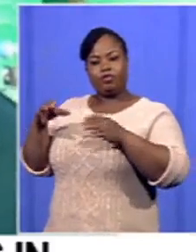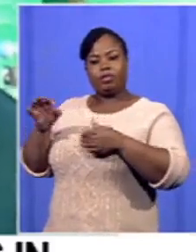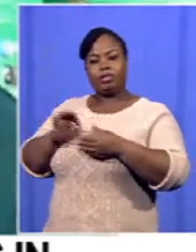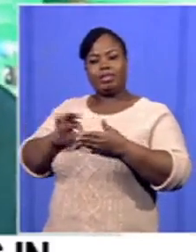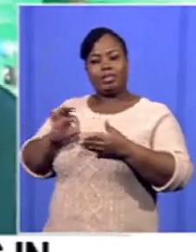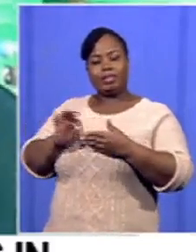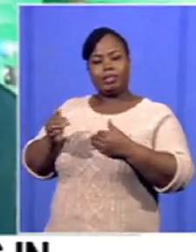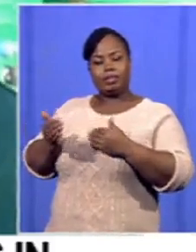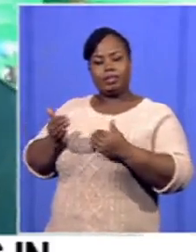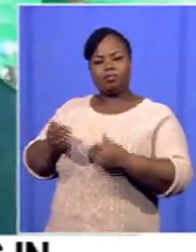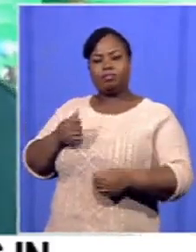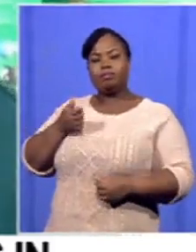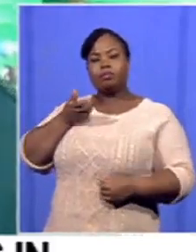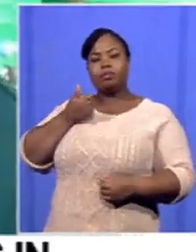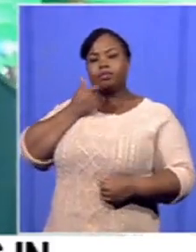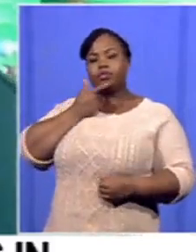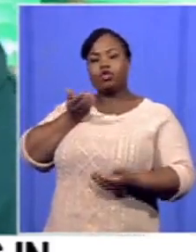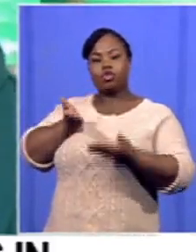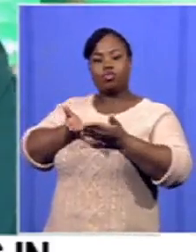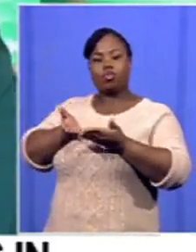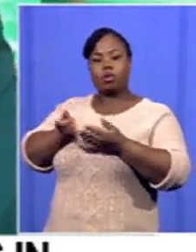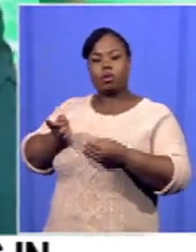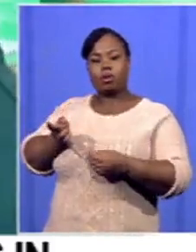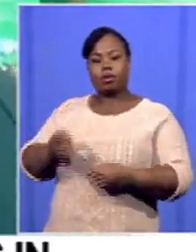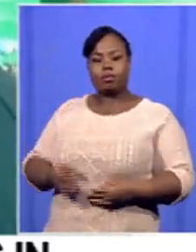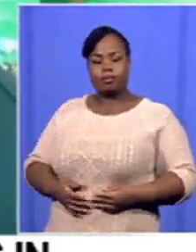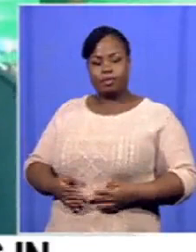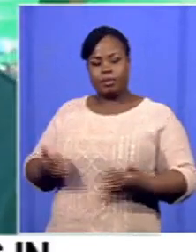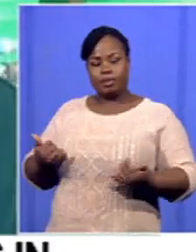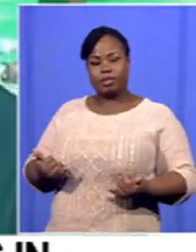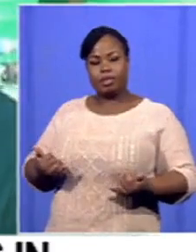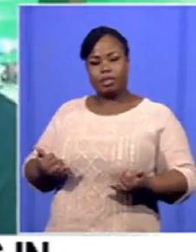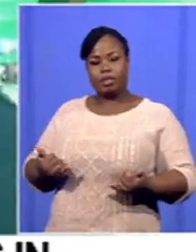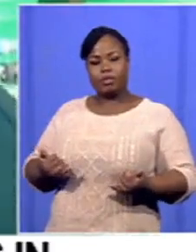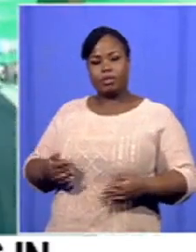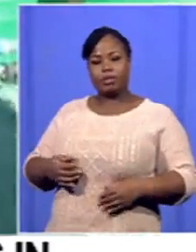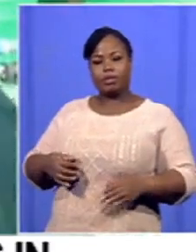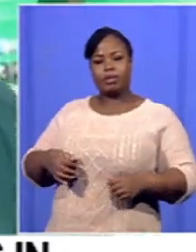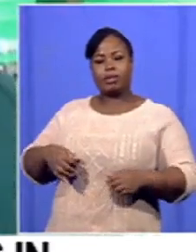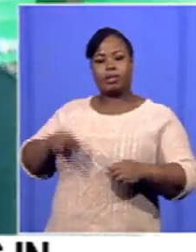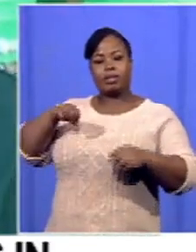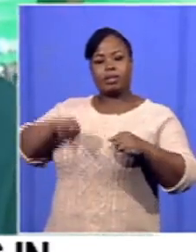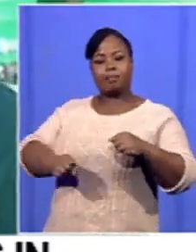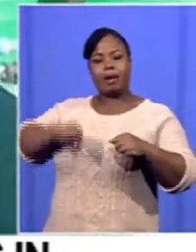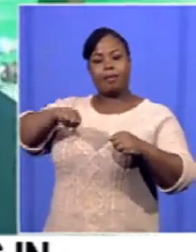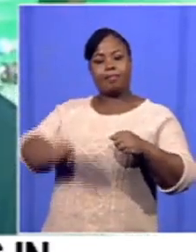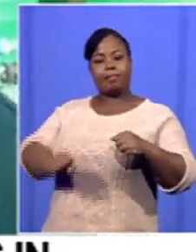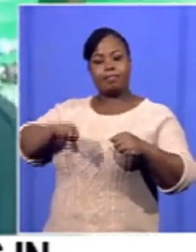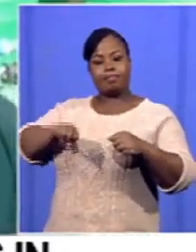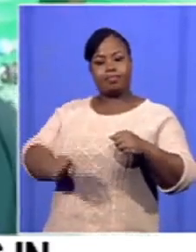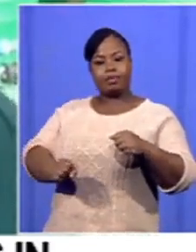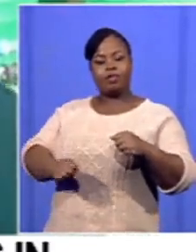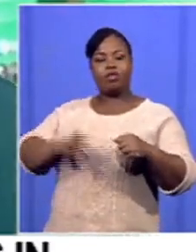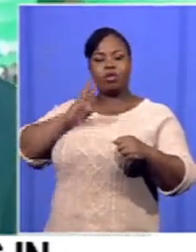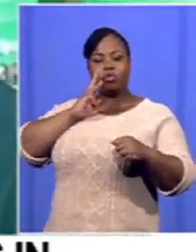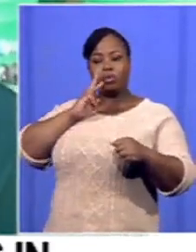school. So, and we have started now to install the pumps. As you see here, they are